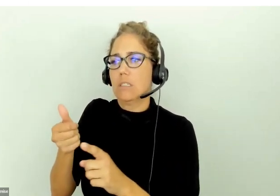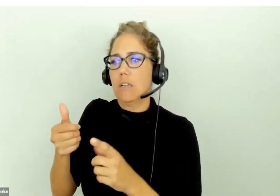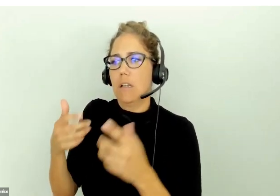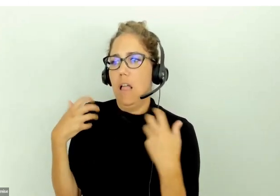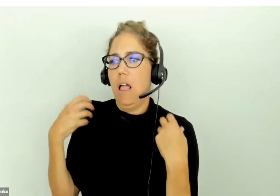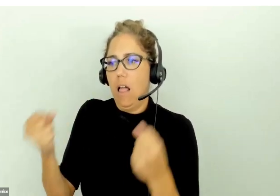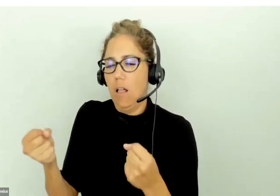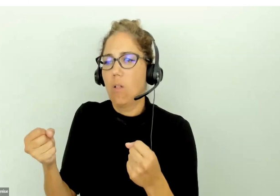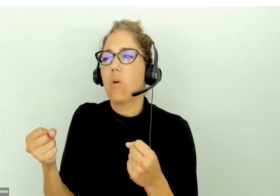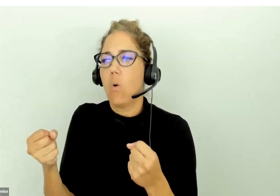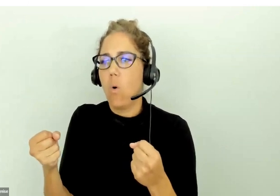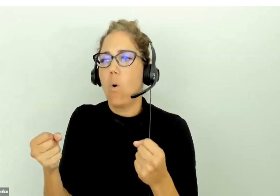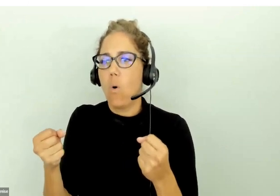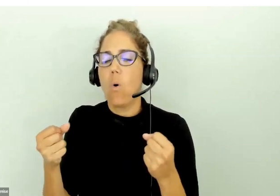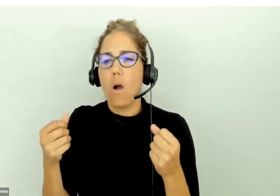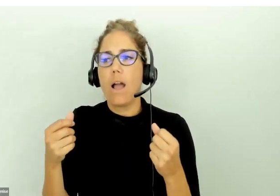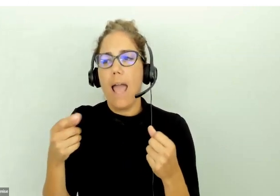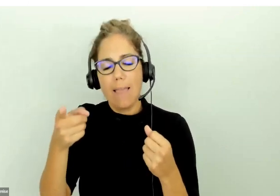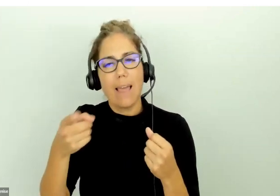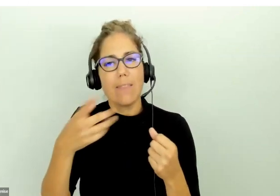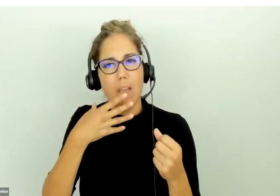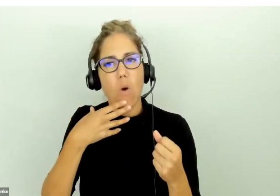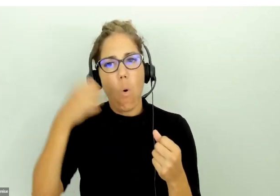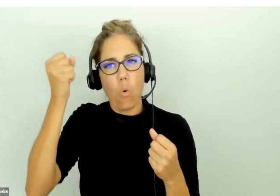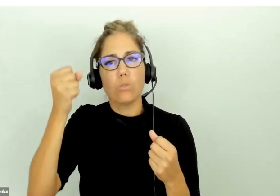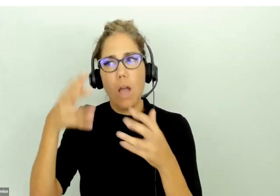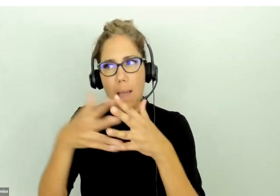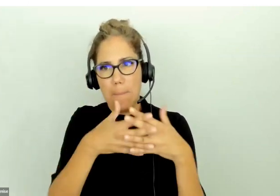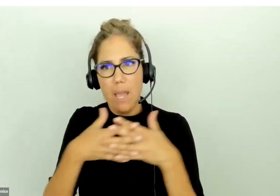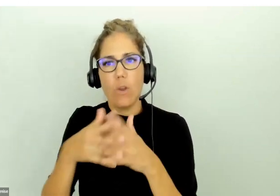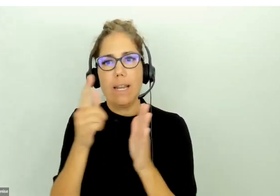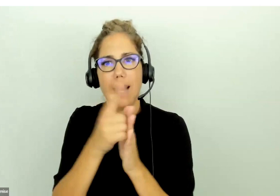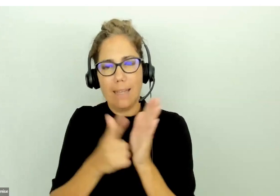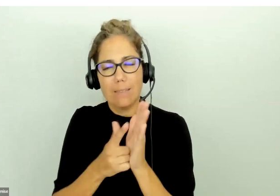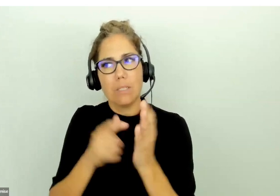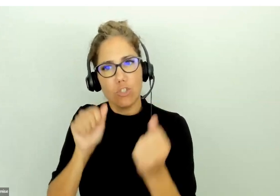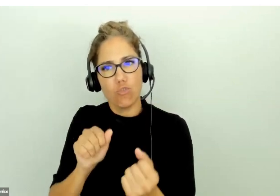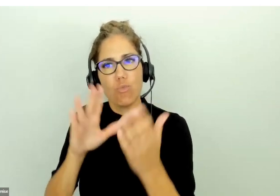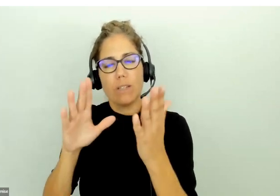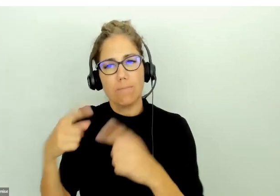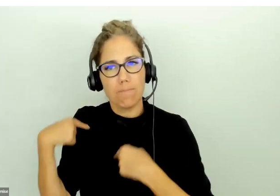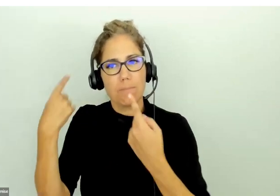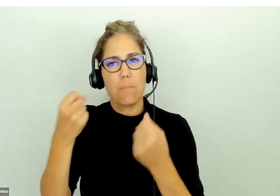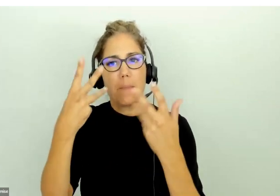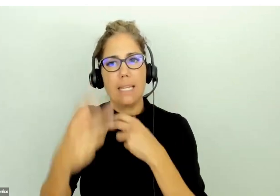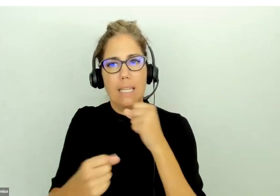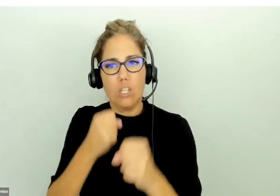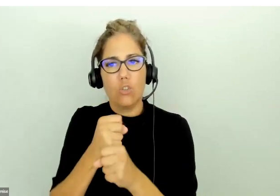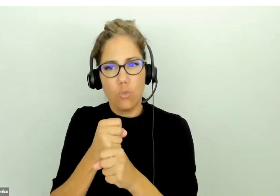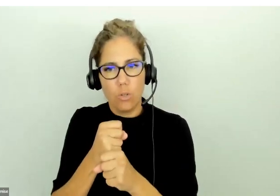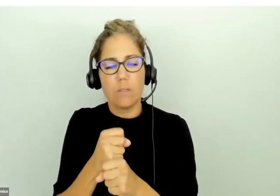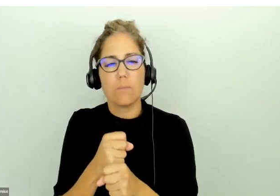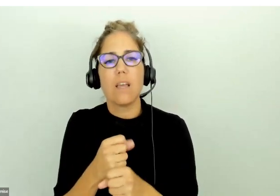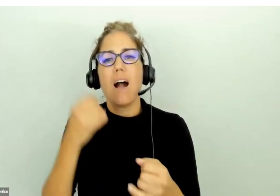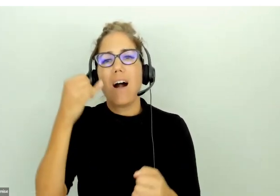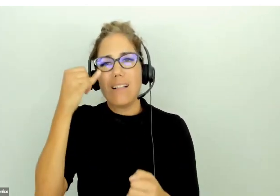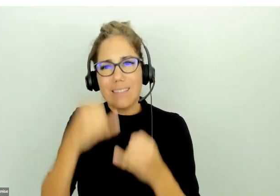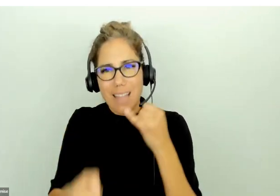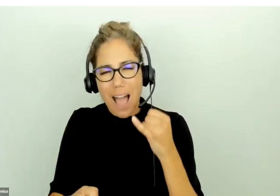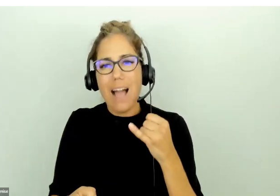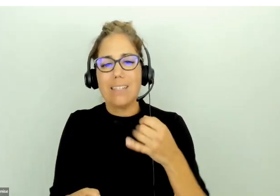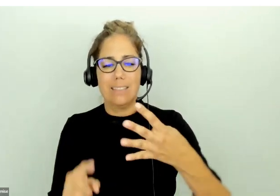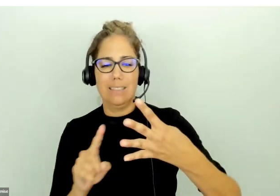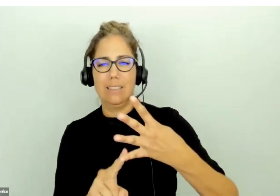health, facets that Older Americans Act has been addressing for decades. So in our fourth and final domain,